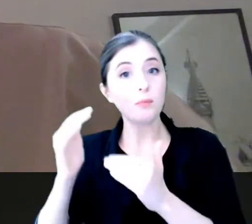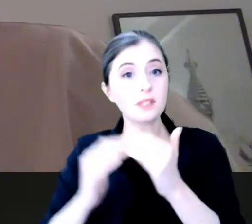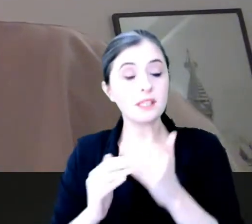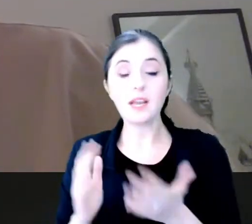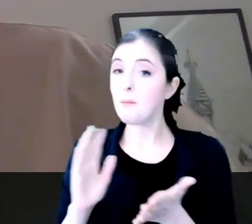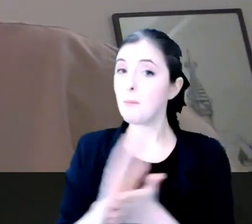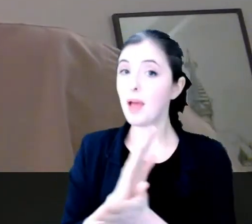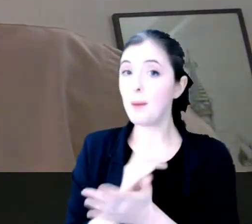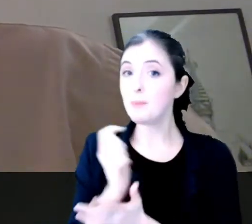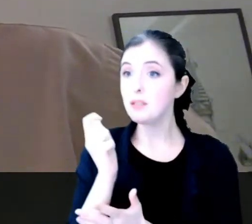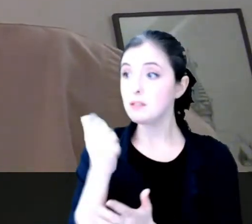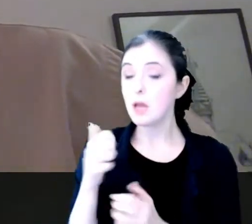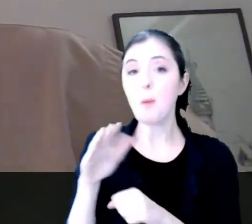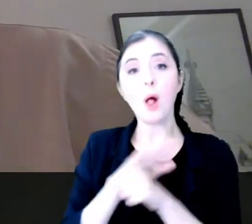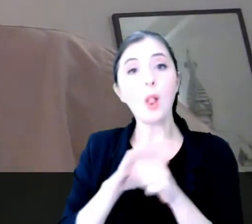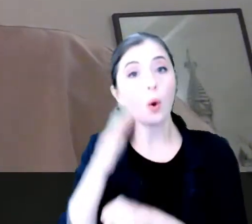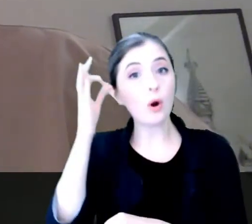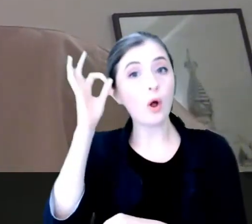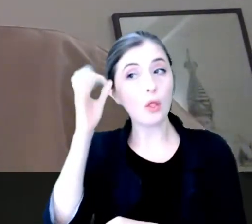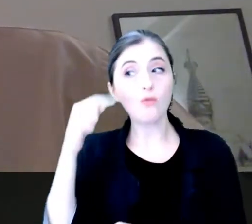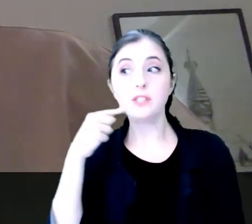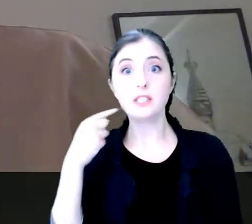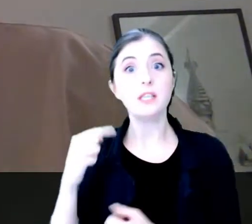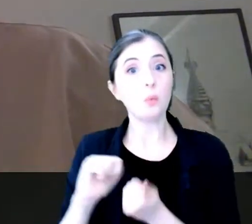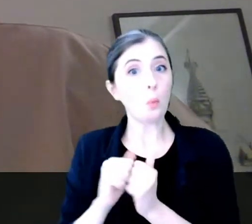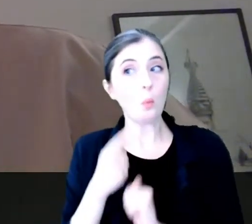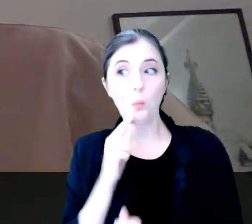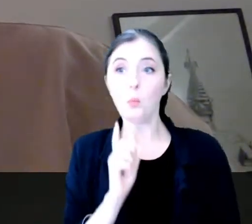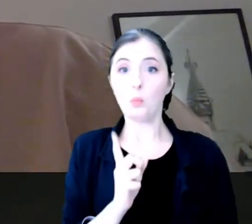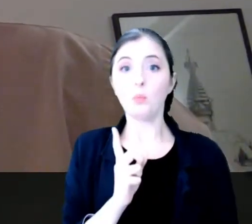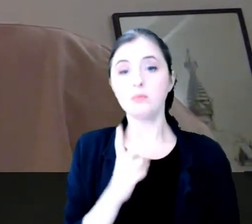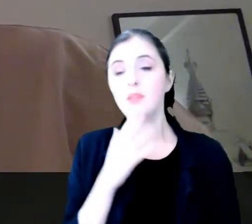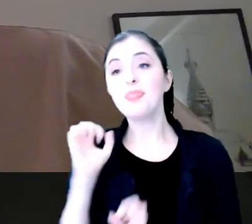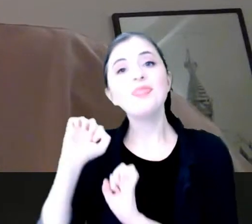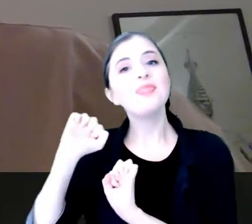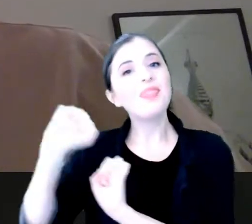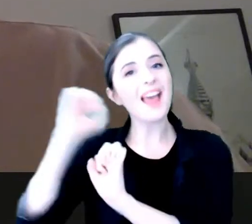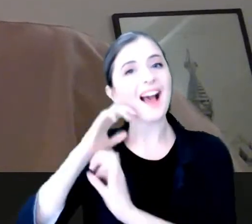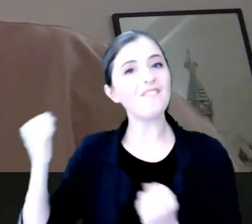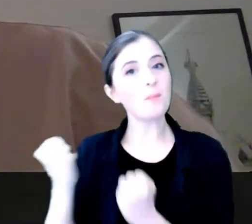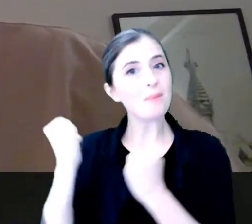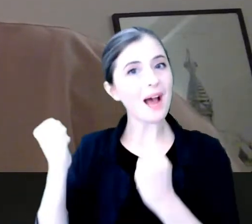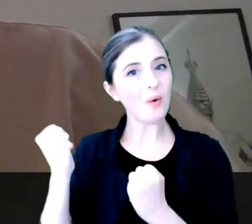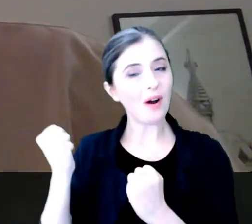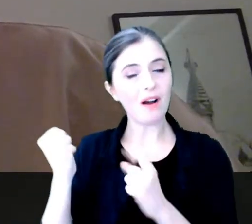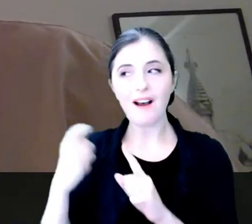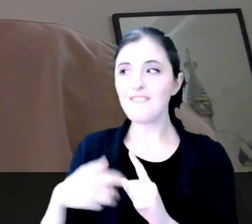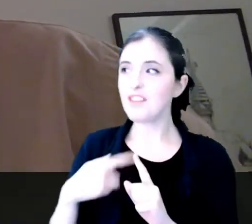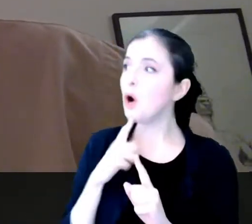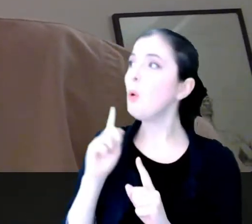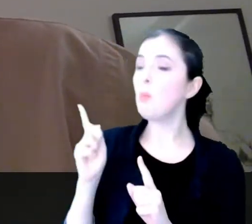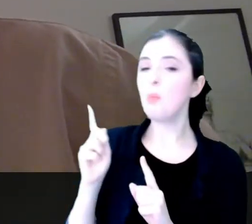are taking a lead on this, where the actual powers lie. And I do think there is some merit in